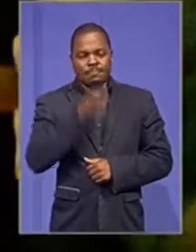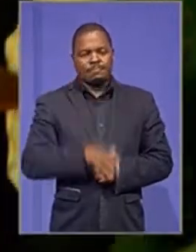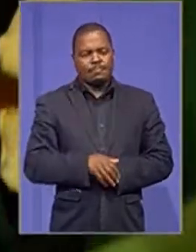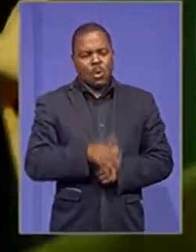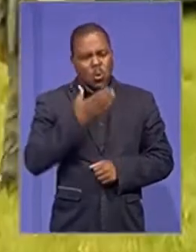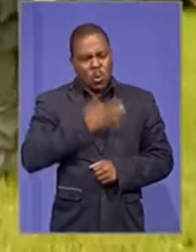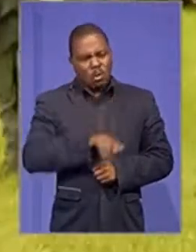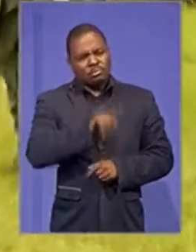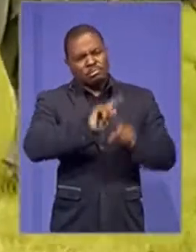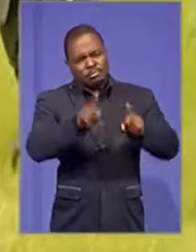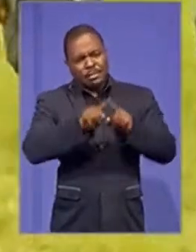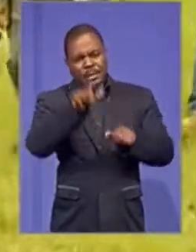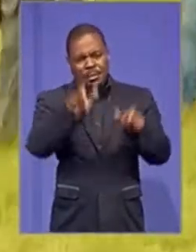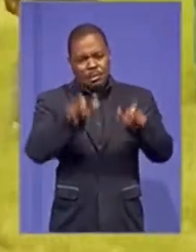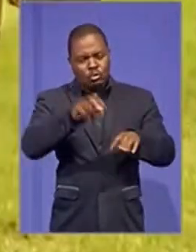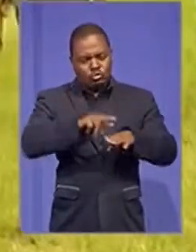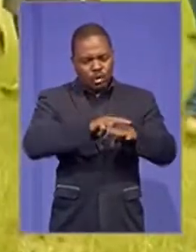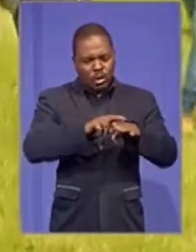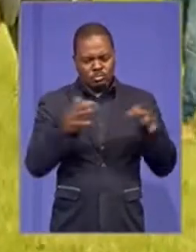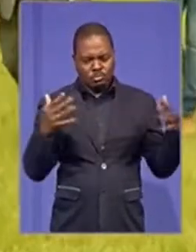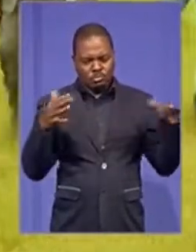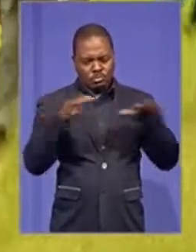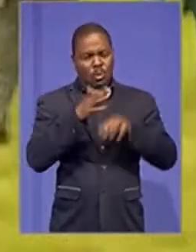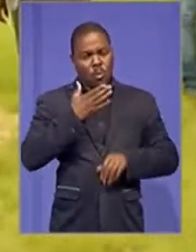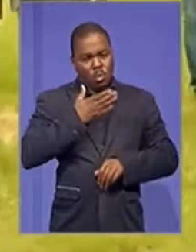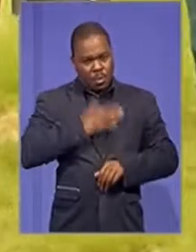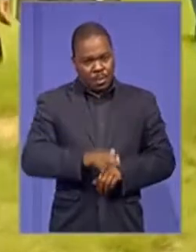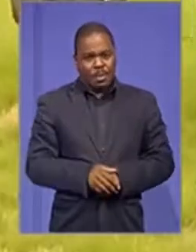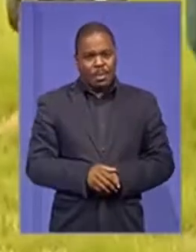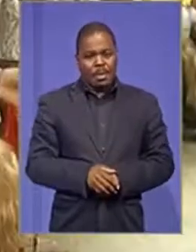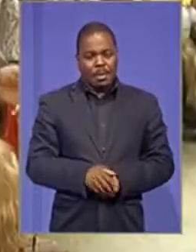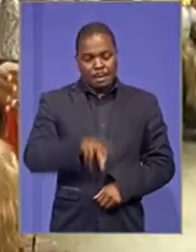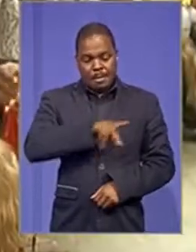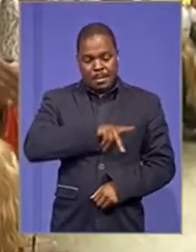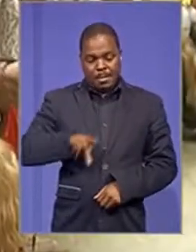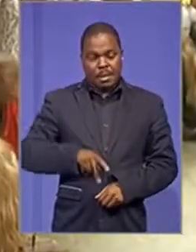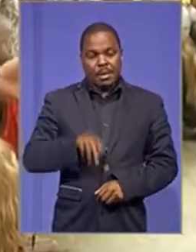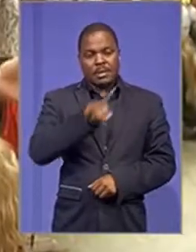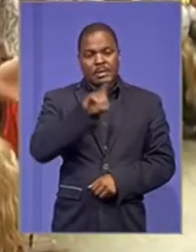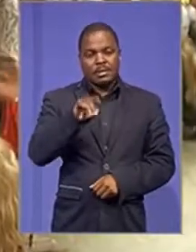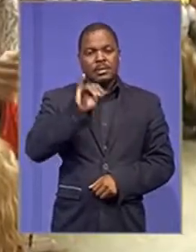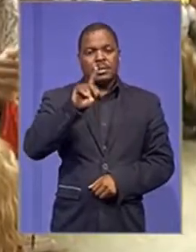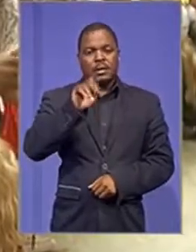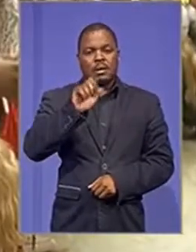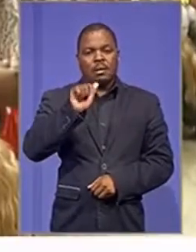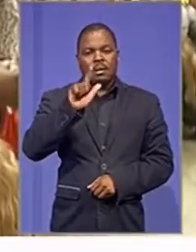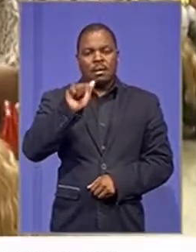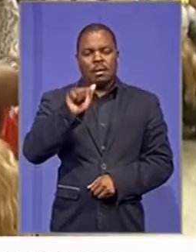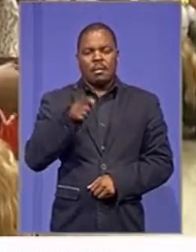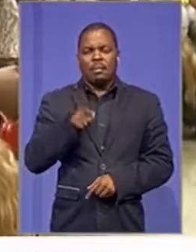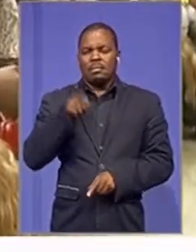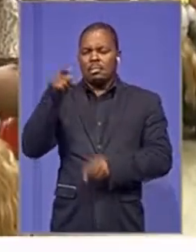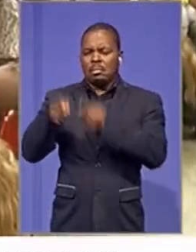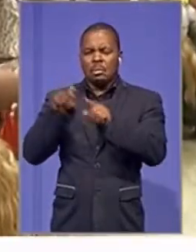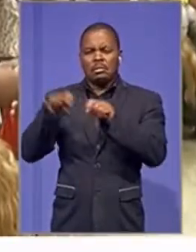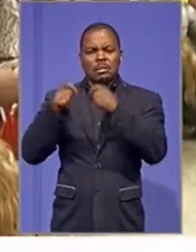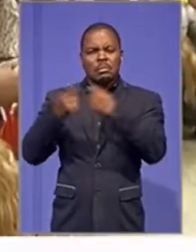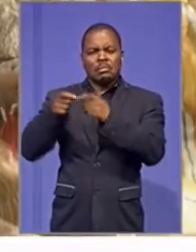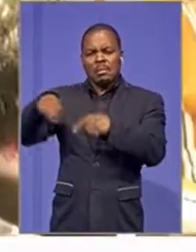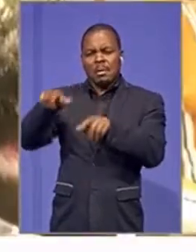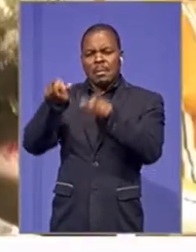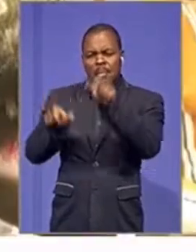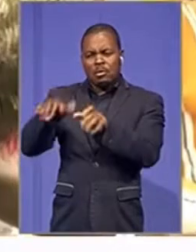boelanya merafe e fapafapanego ka profenseng. Tonakgolo Zikalala o swetše ka bogale sehlopha seo se bego se keteka